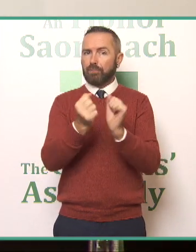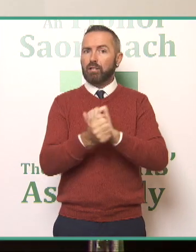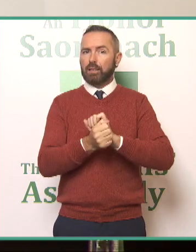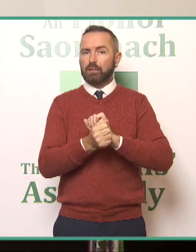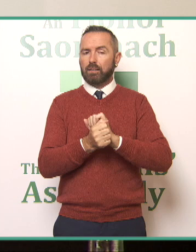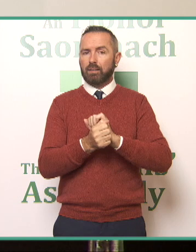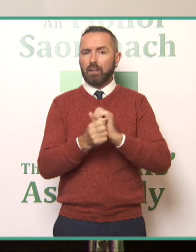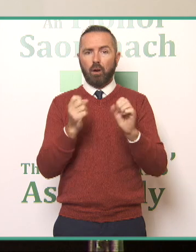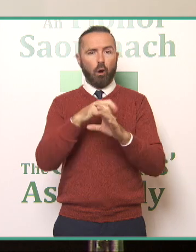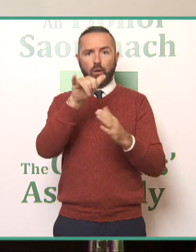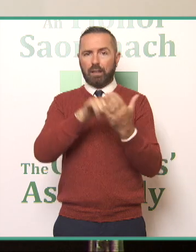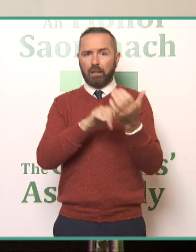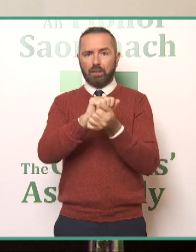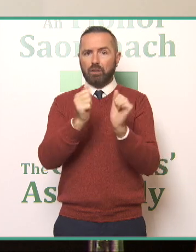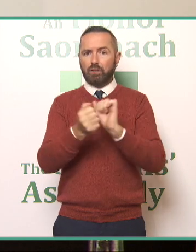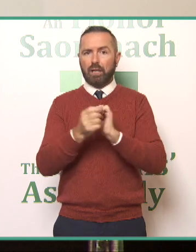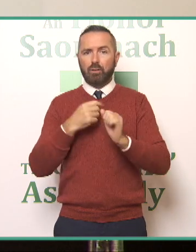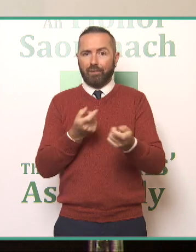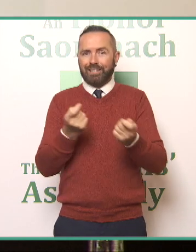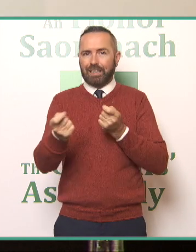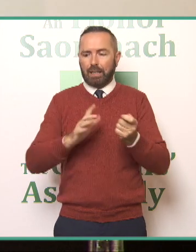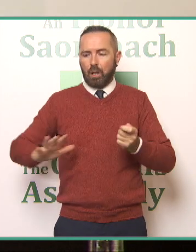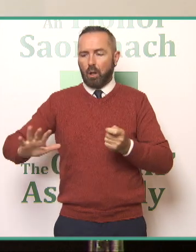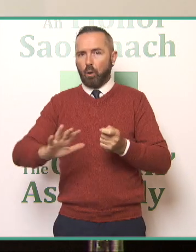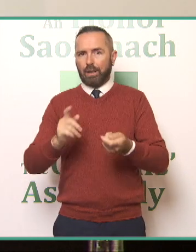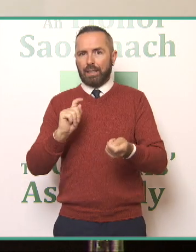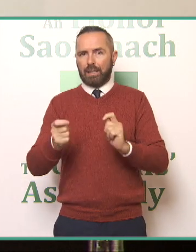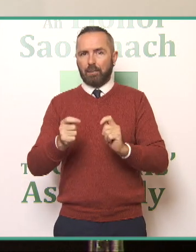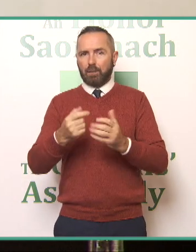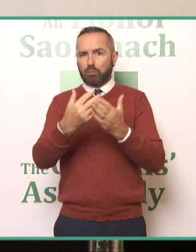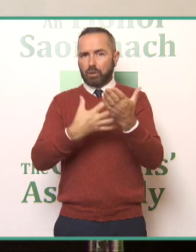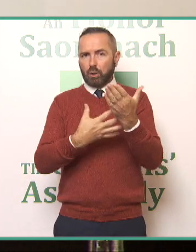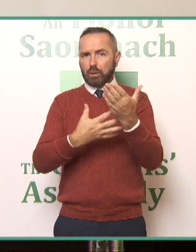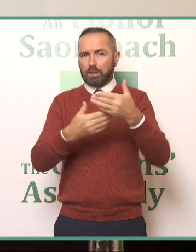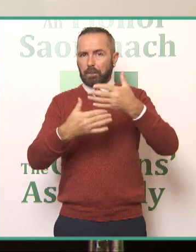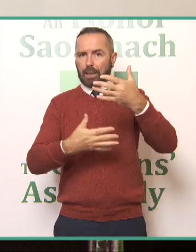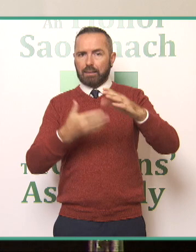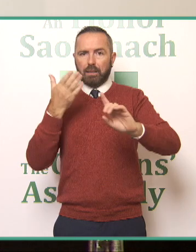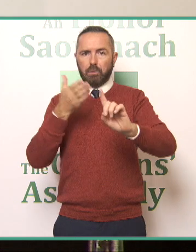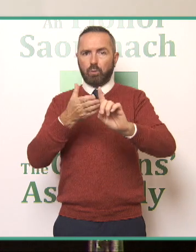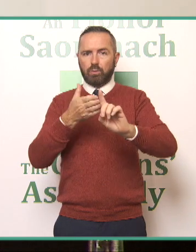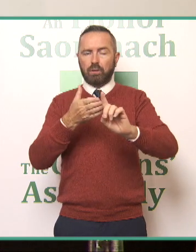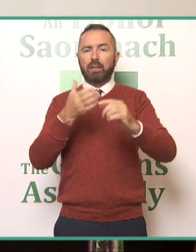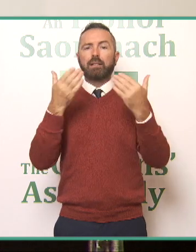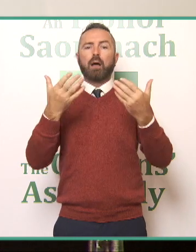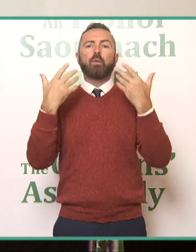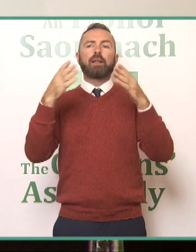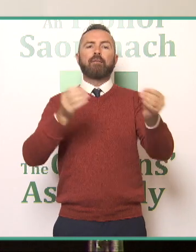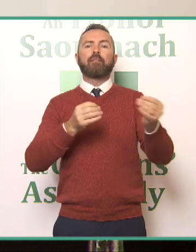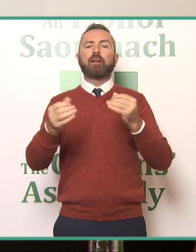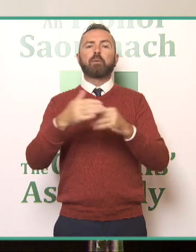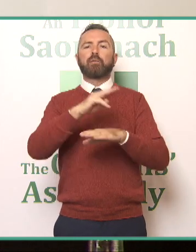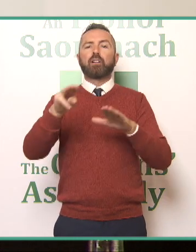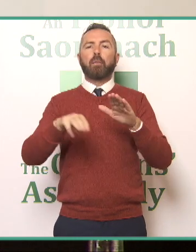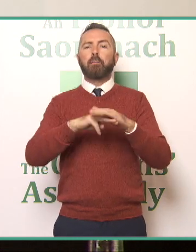regulations have been changed to facilitate this locally adapted, results-based approach, and the Commission has now left the flexibility to the Member States to design